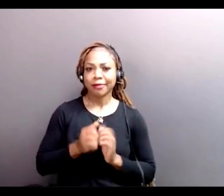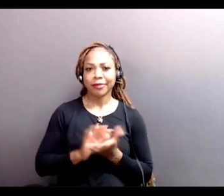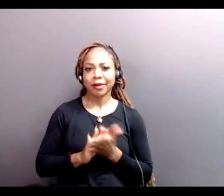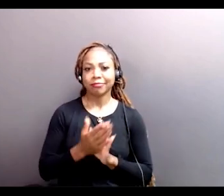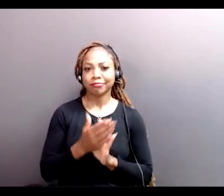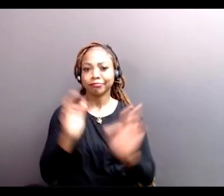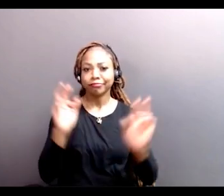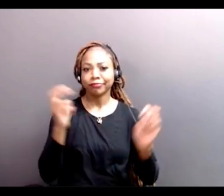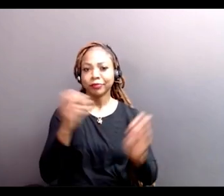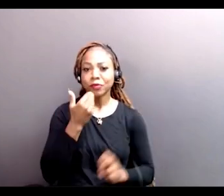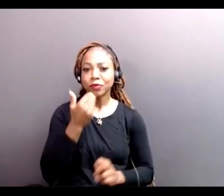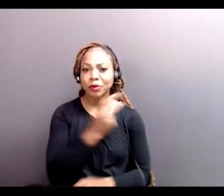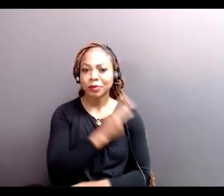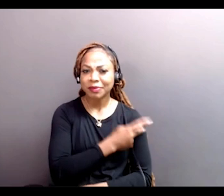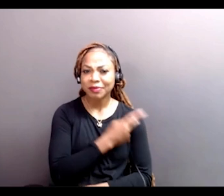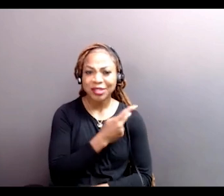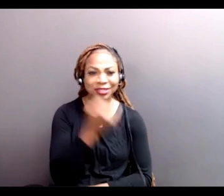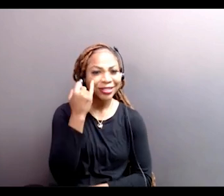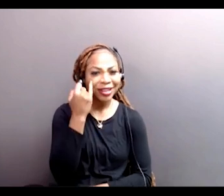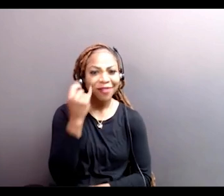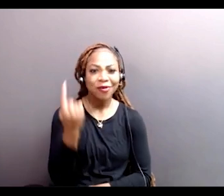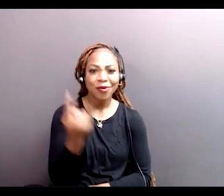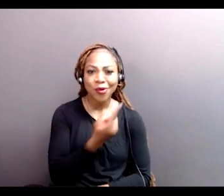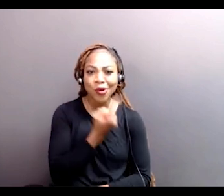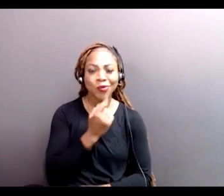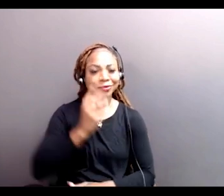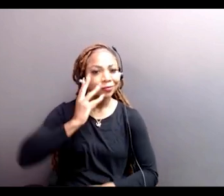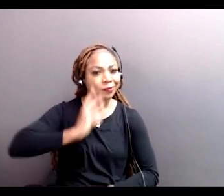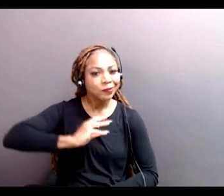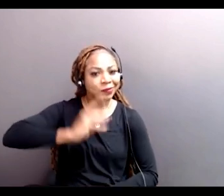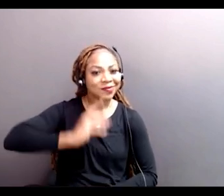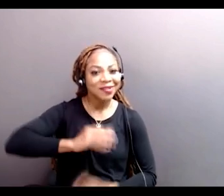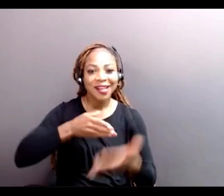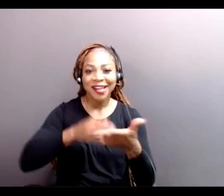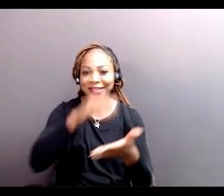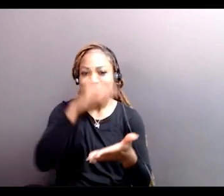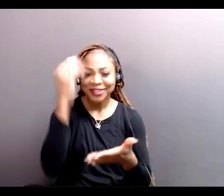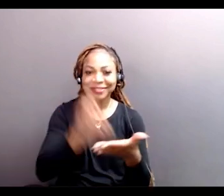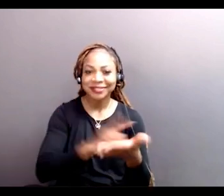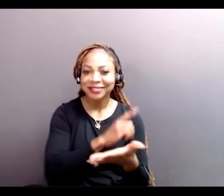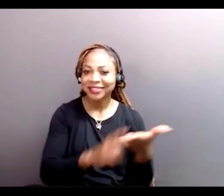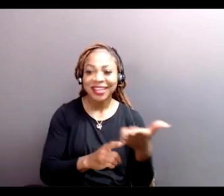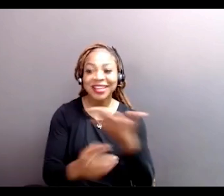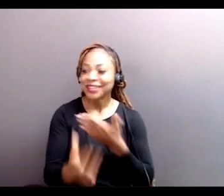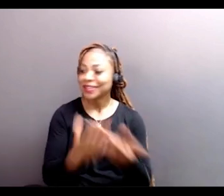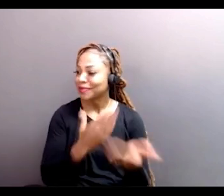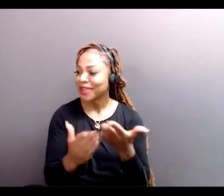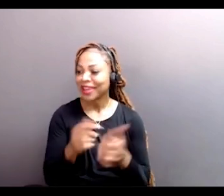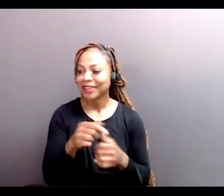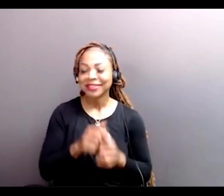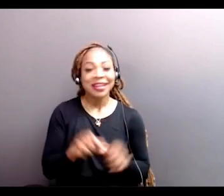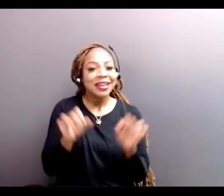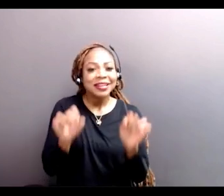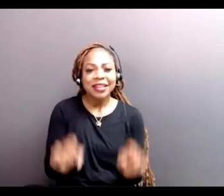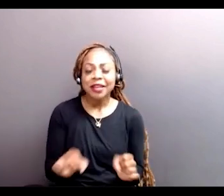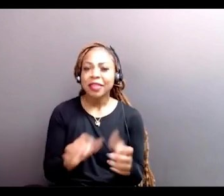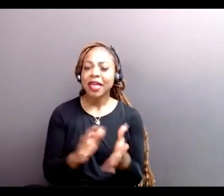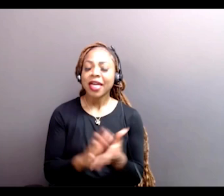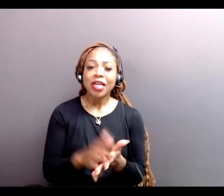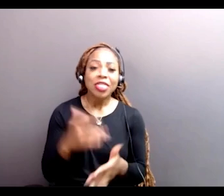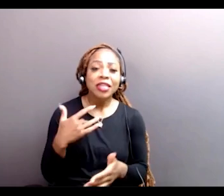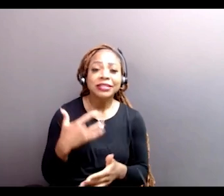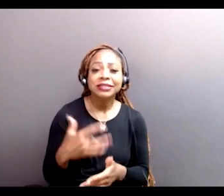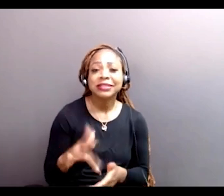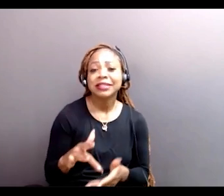good patient when all the time we're dealing with anti-Black racism? You could be speaking with the most dulcet tones, right? The